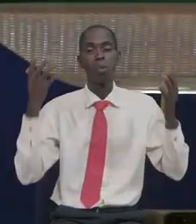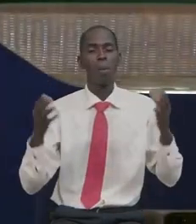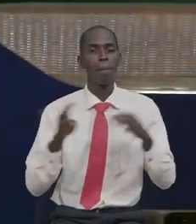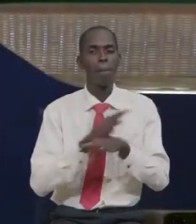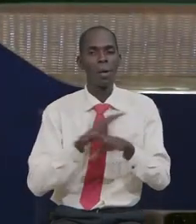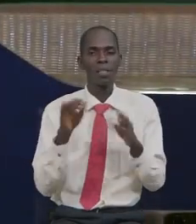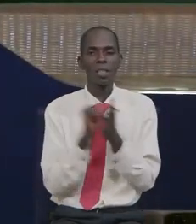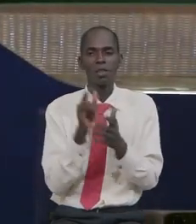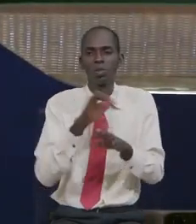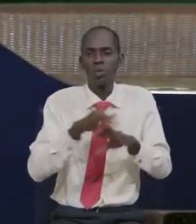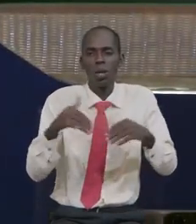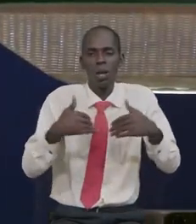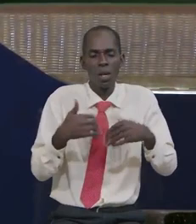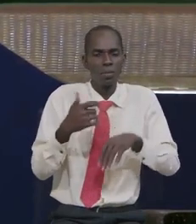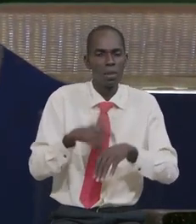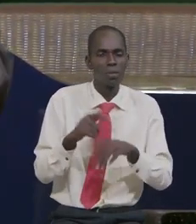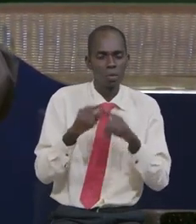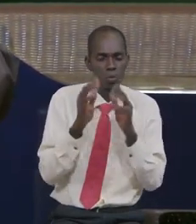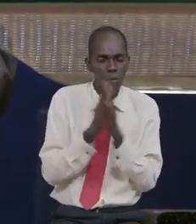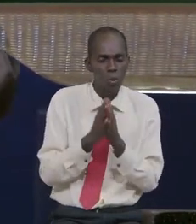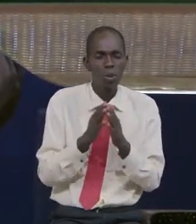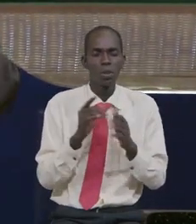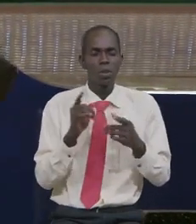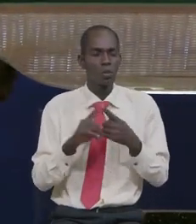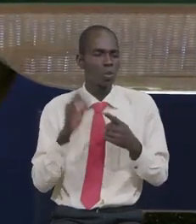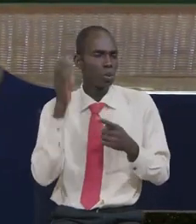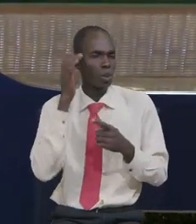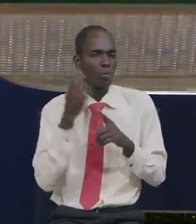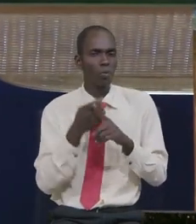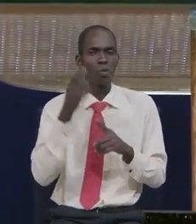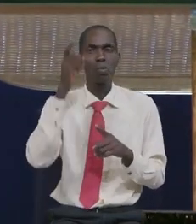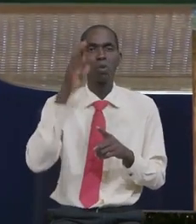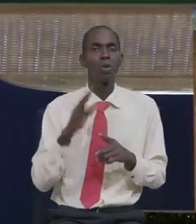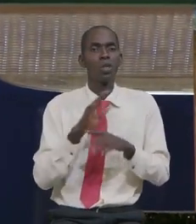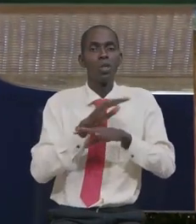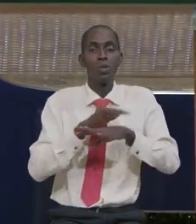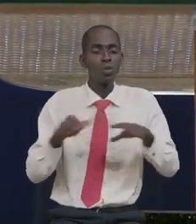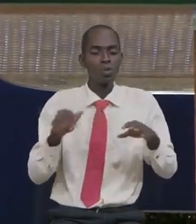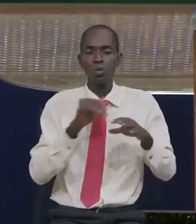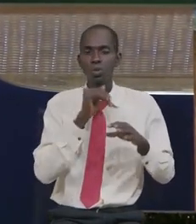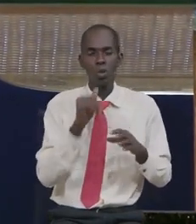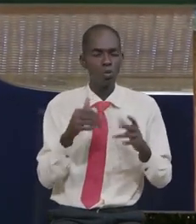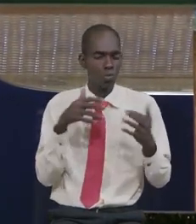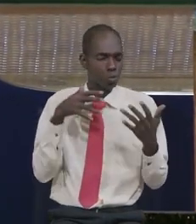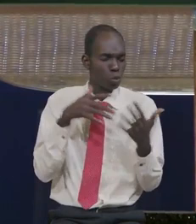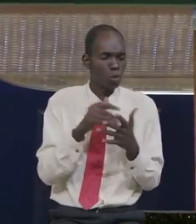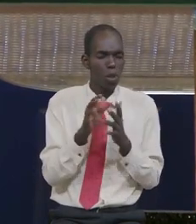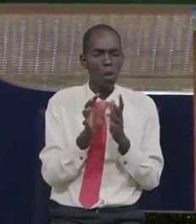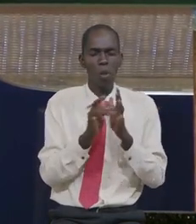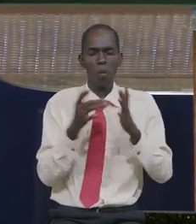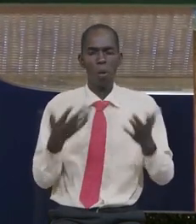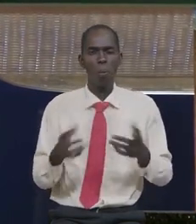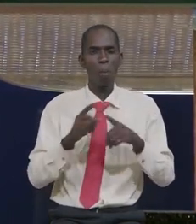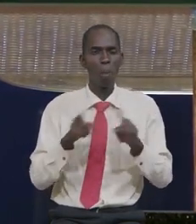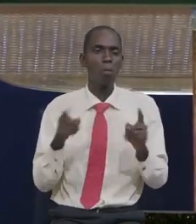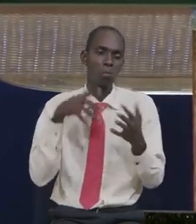pray and to refresh yourself and to hear from God. Don't study the Bible only to go and preach, but study the Bible as